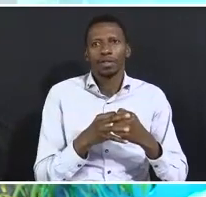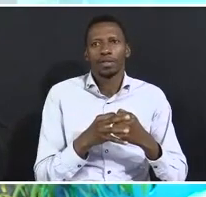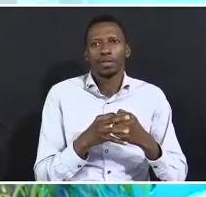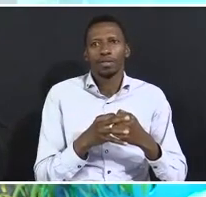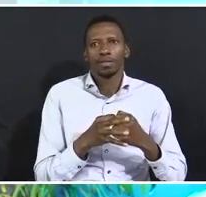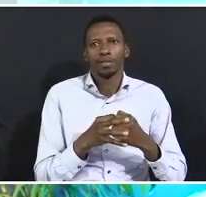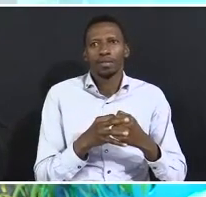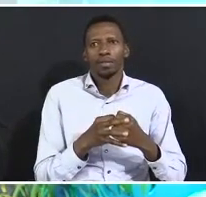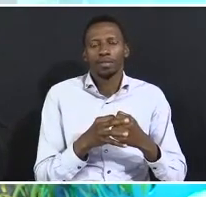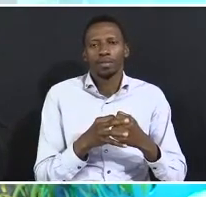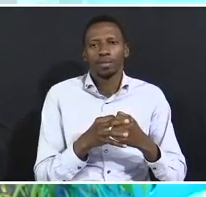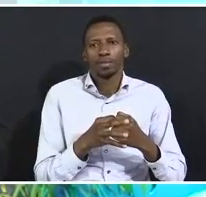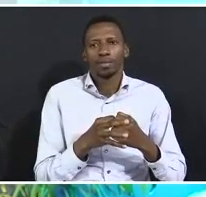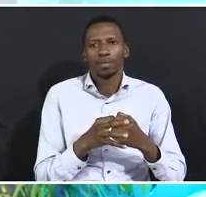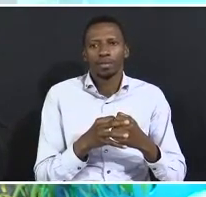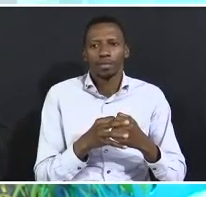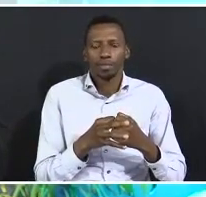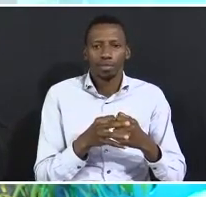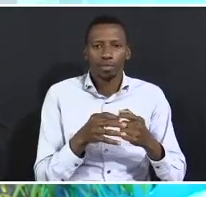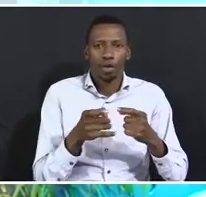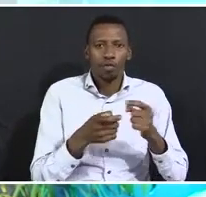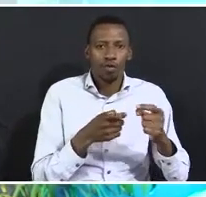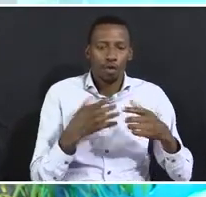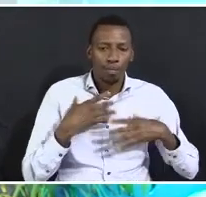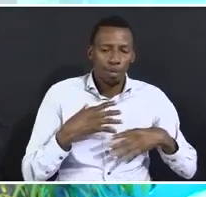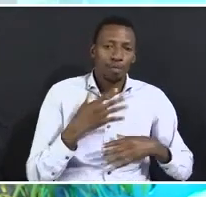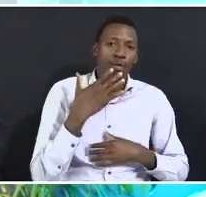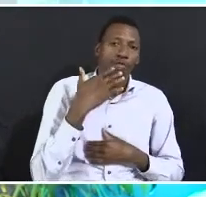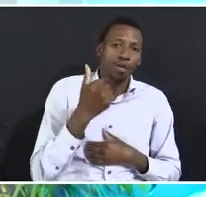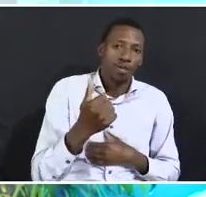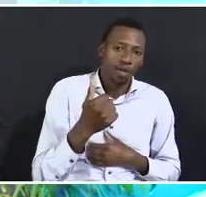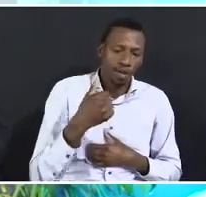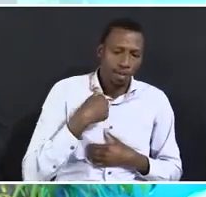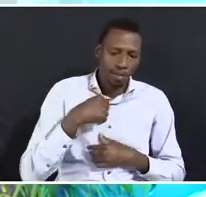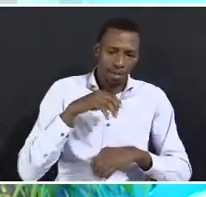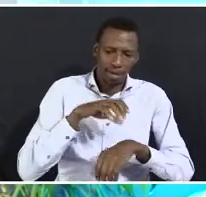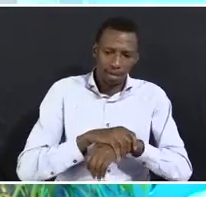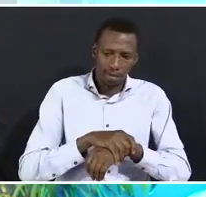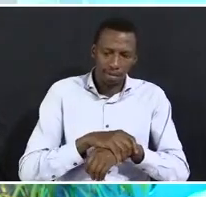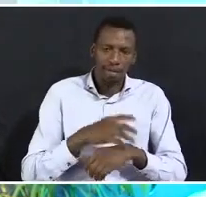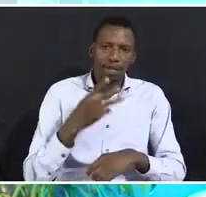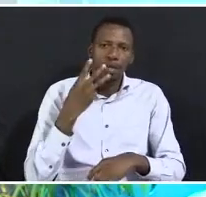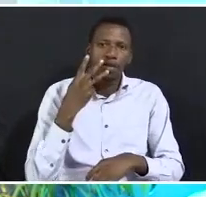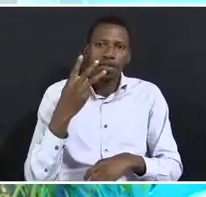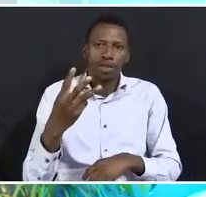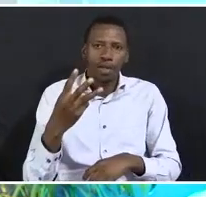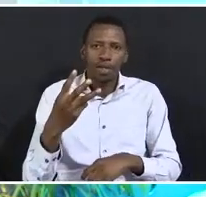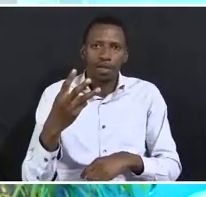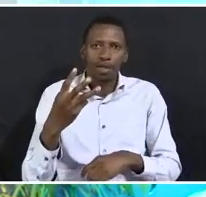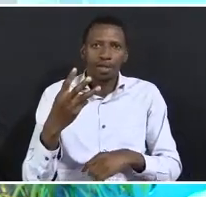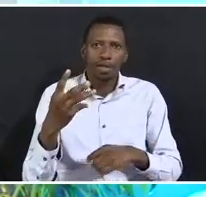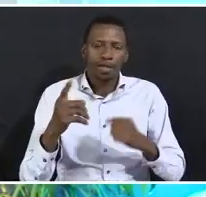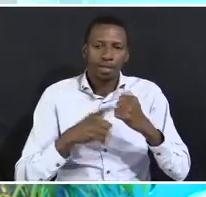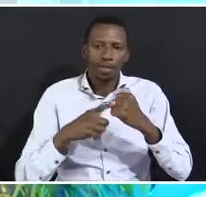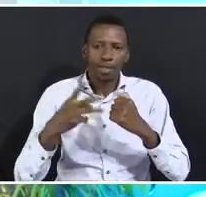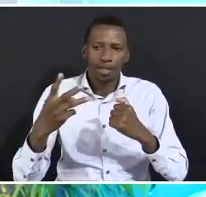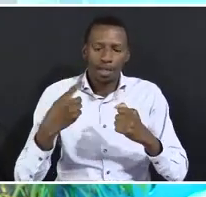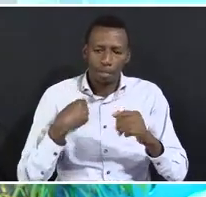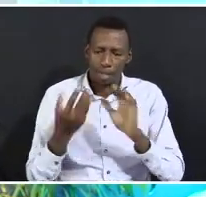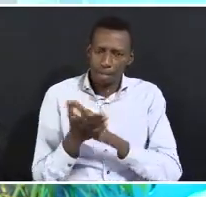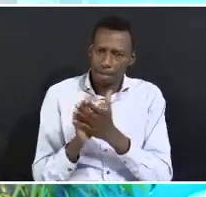in a small school. And out of 500, I was able to get 363. I was number 2. What do you